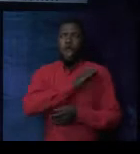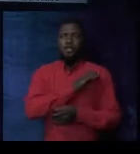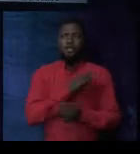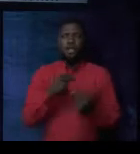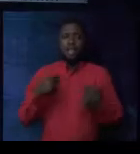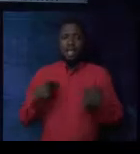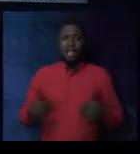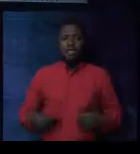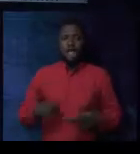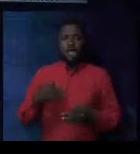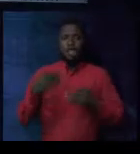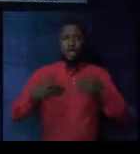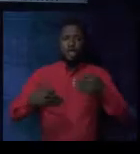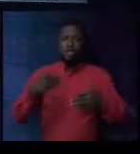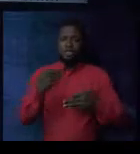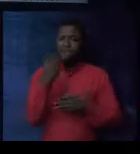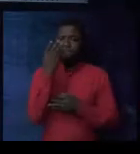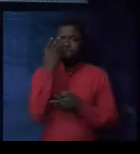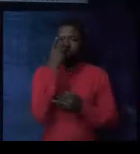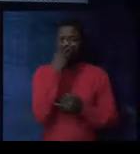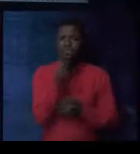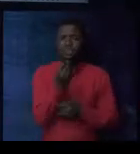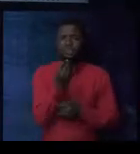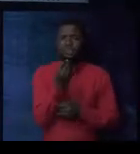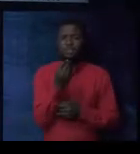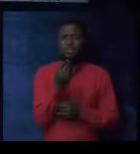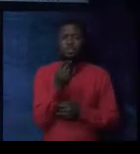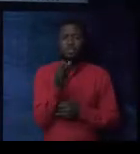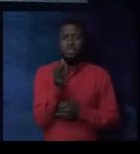courage, justice, beauty.